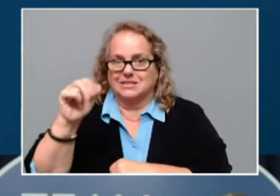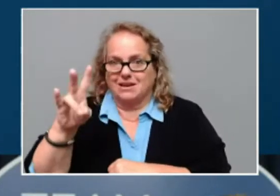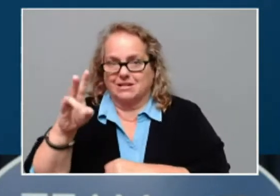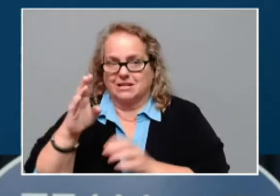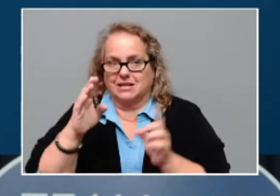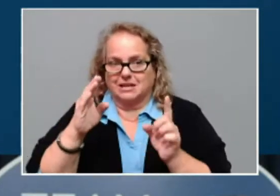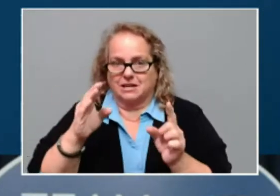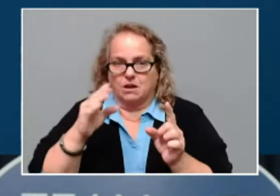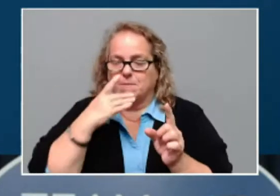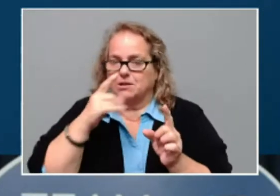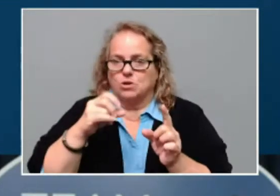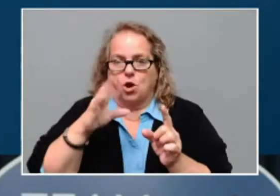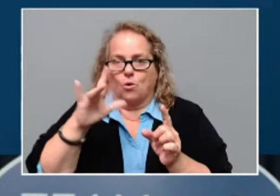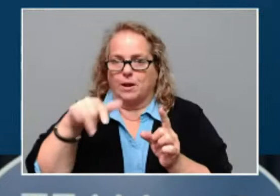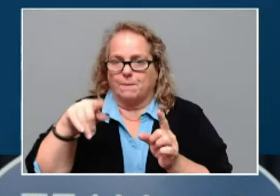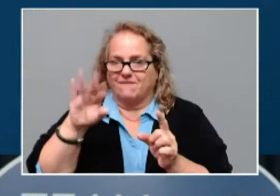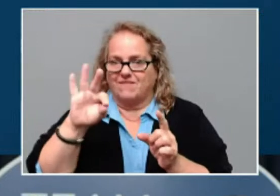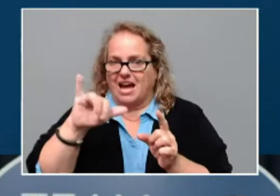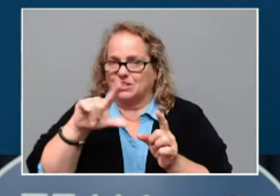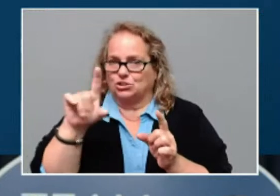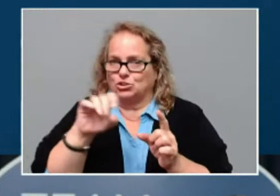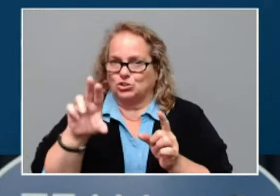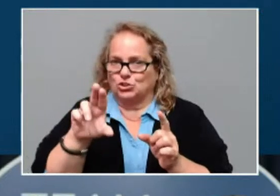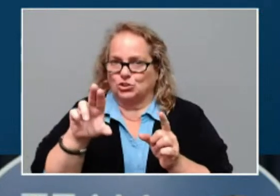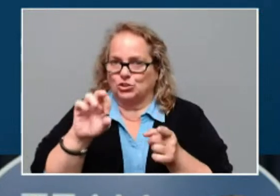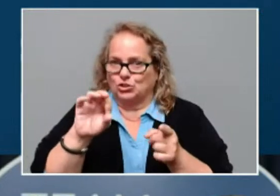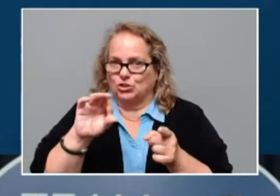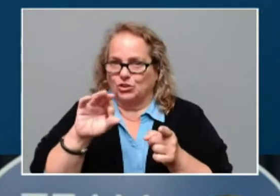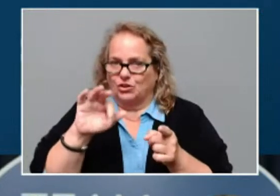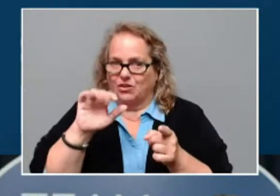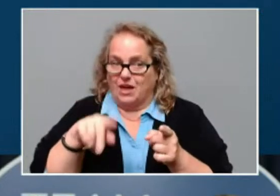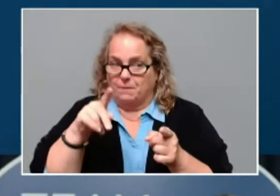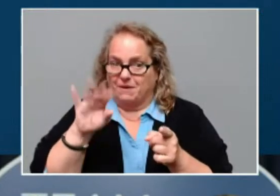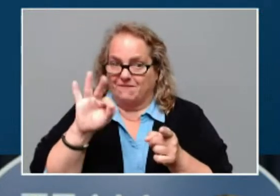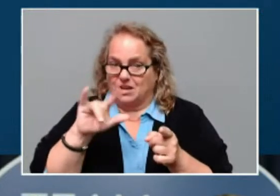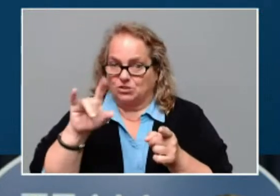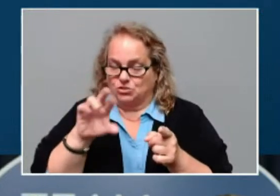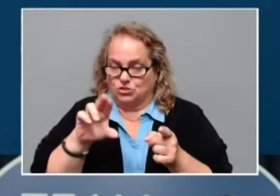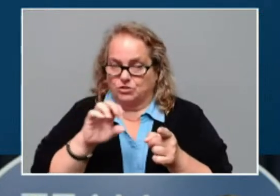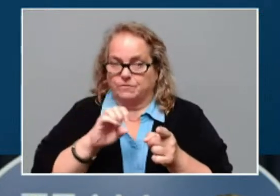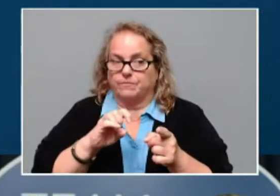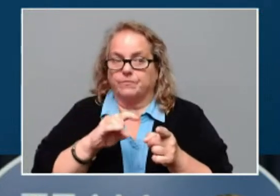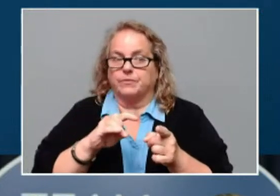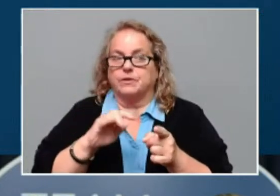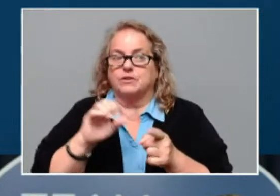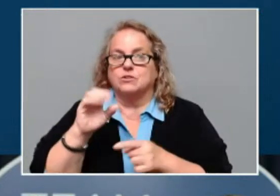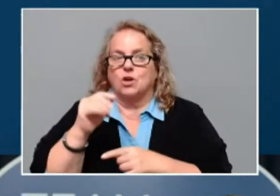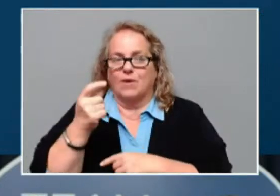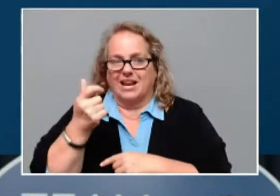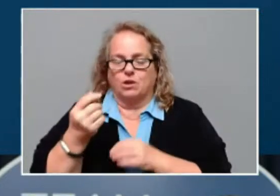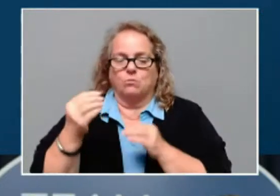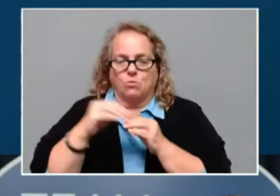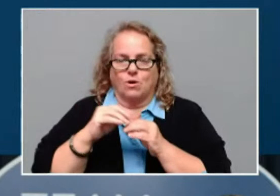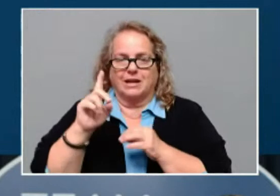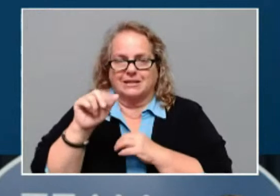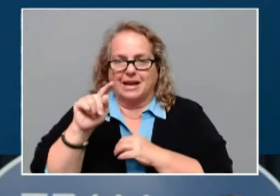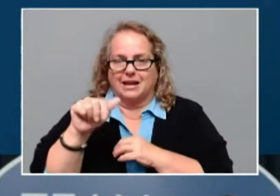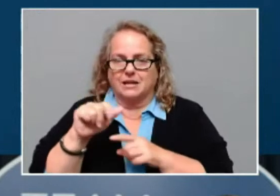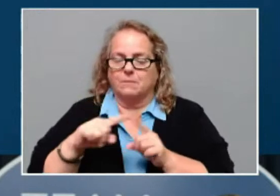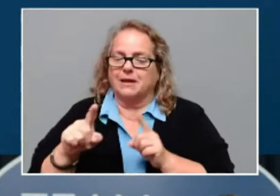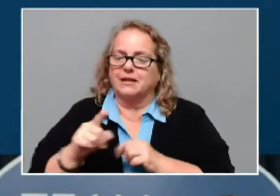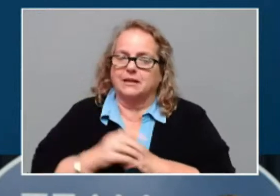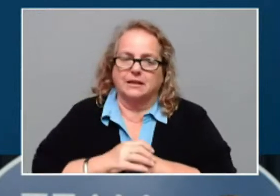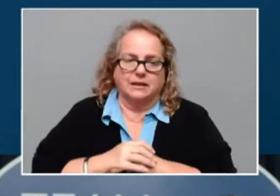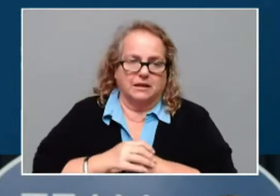Pfizer that has been eligible there. So a little more data there, but listen, 12